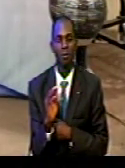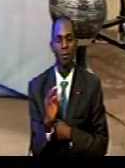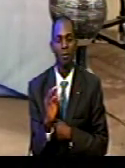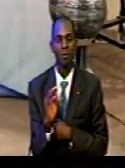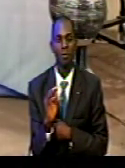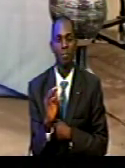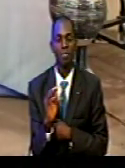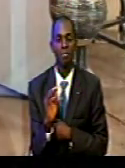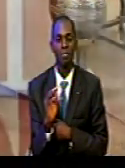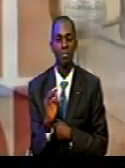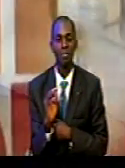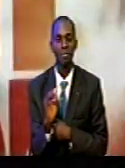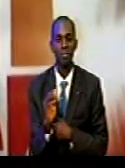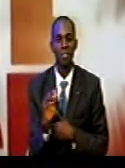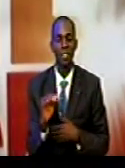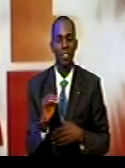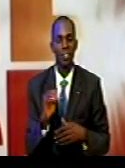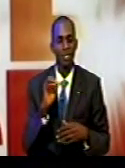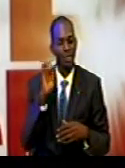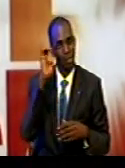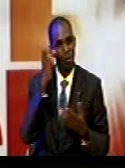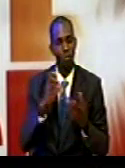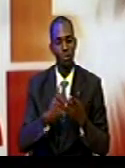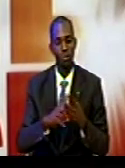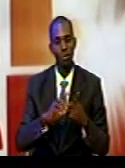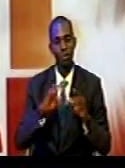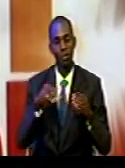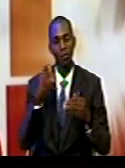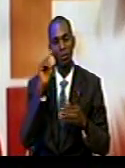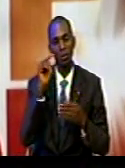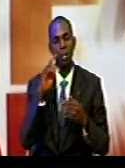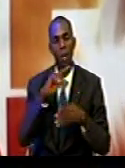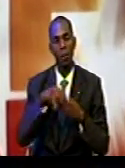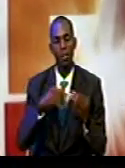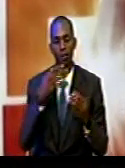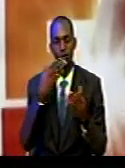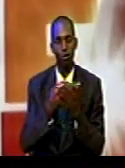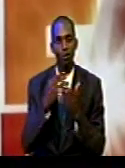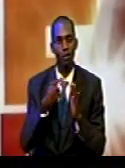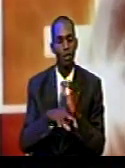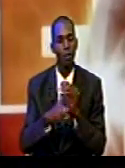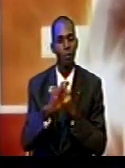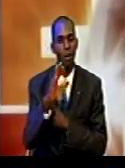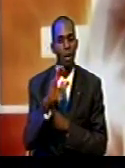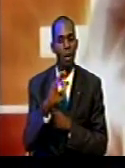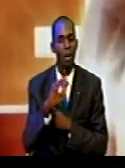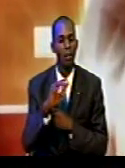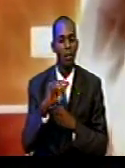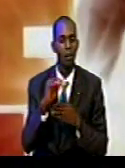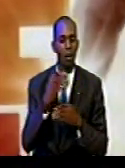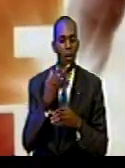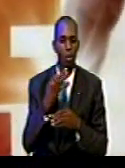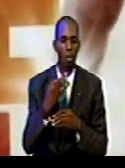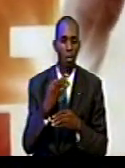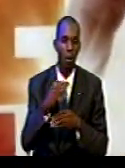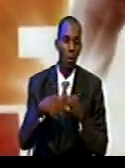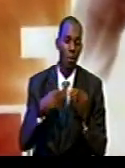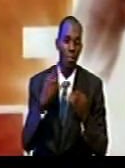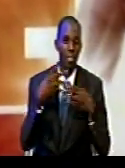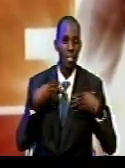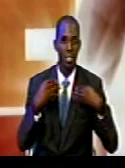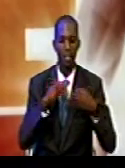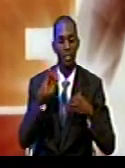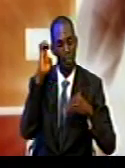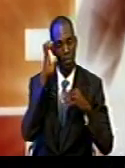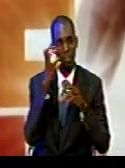name is Chidebere Aja. I'm here in Enugu, the capital city of the Eastern Region. I want to testify to the goodness of God about the